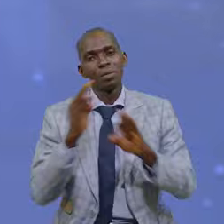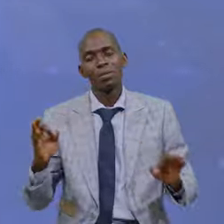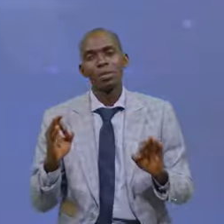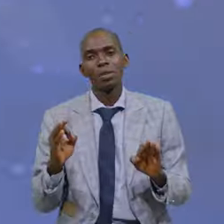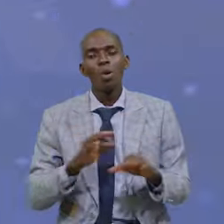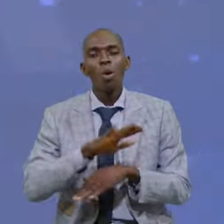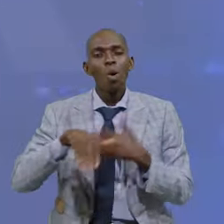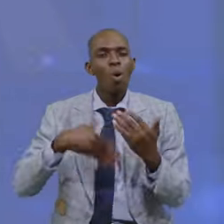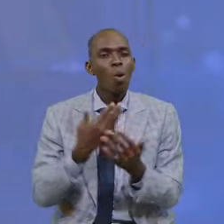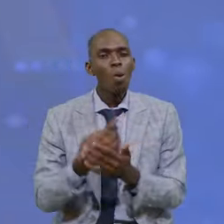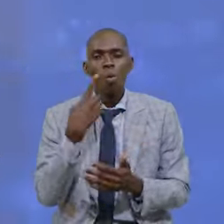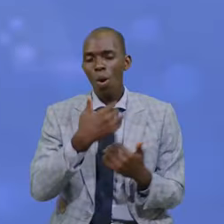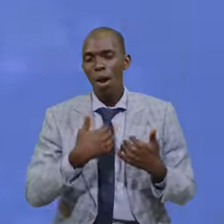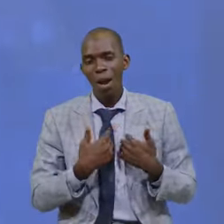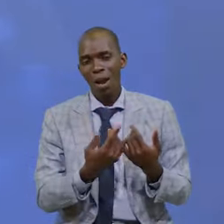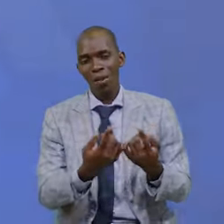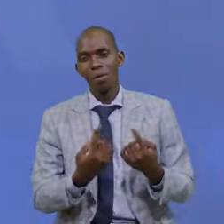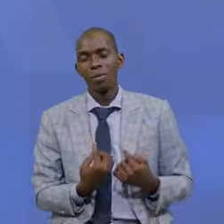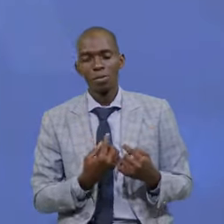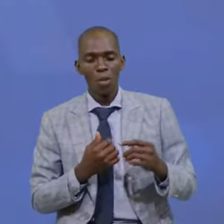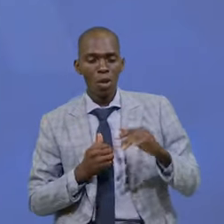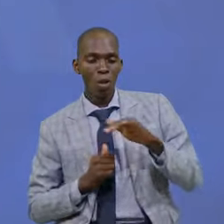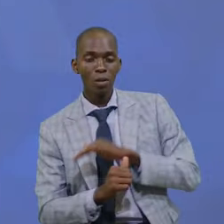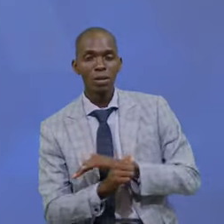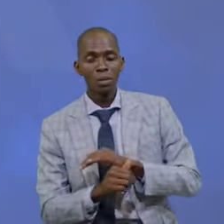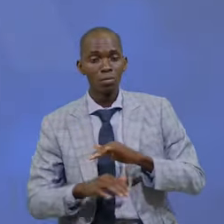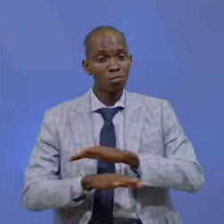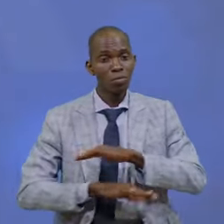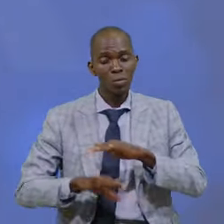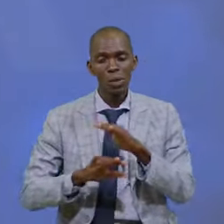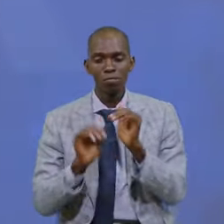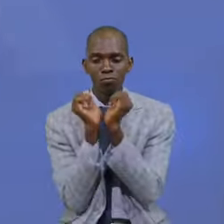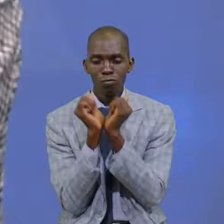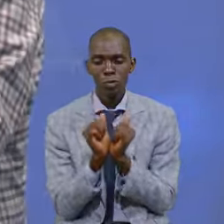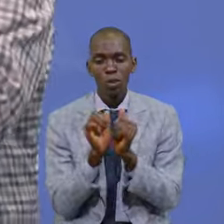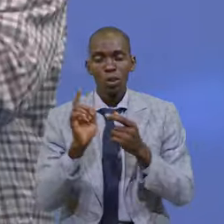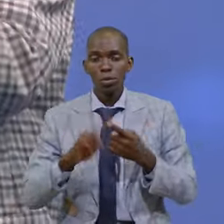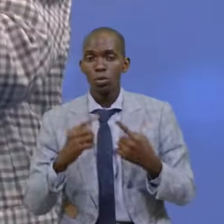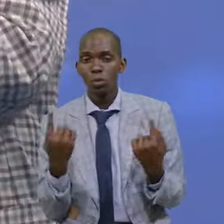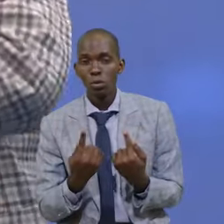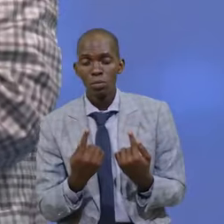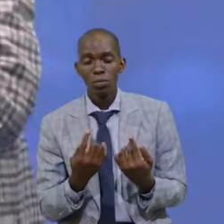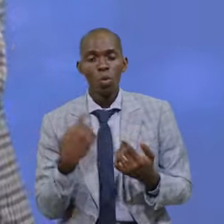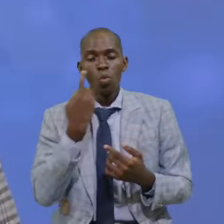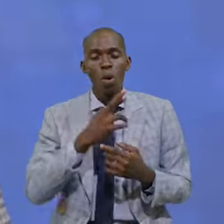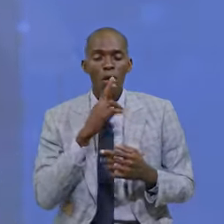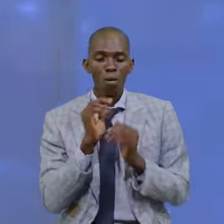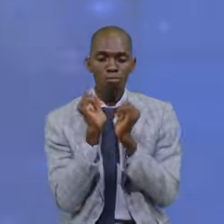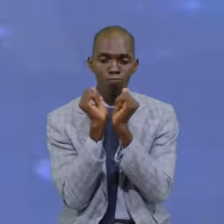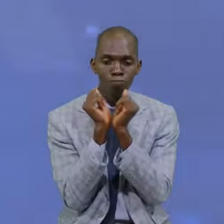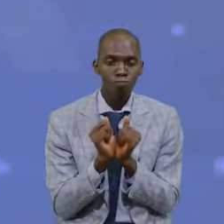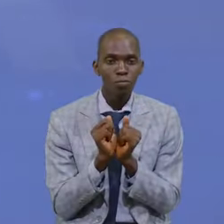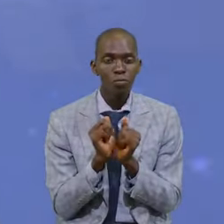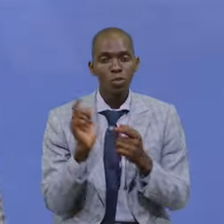have come under slavery to sin, under slavery to Satan,